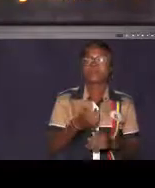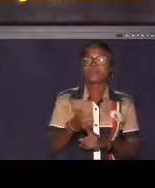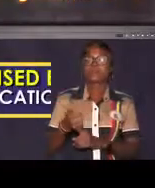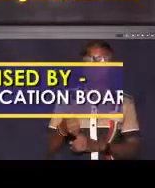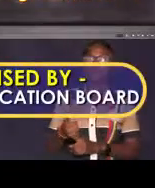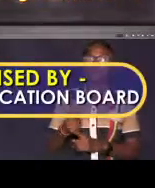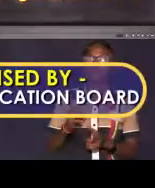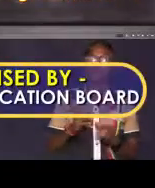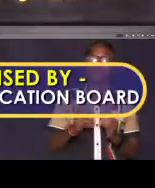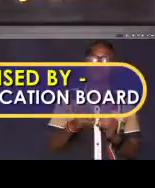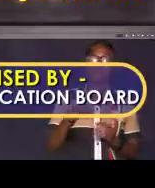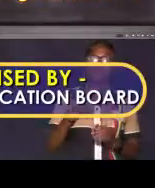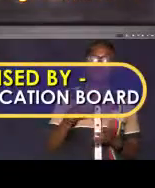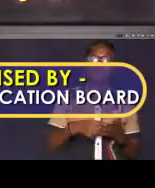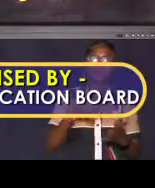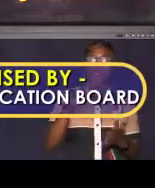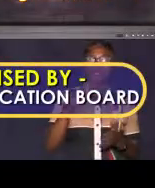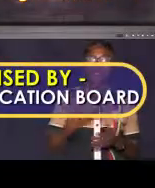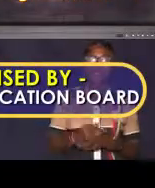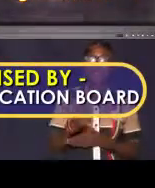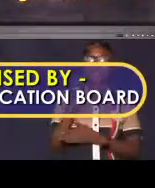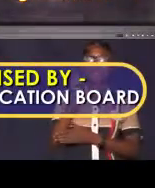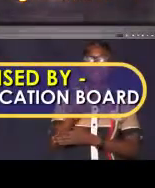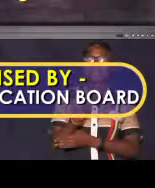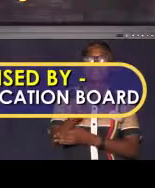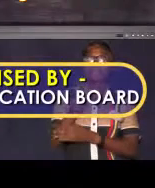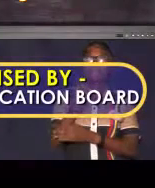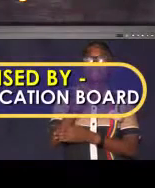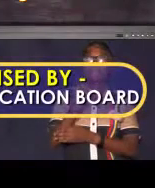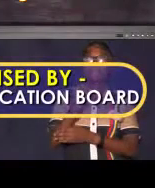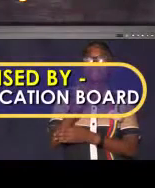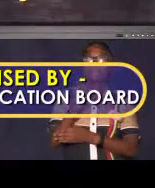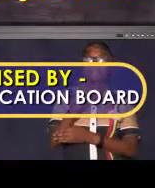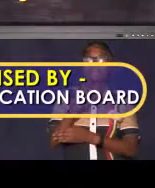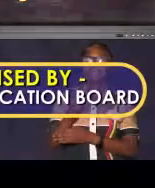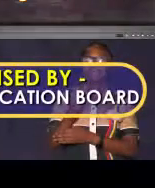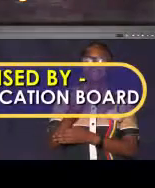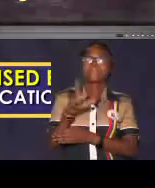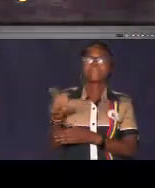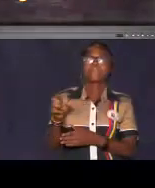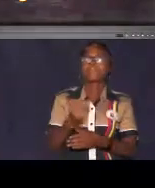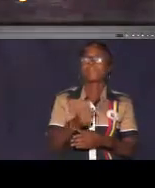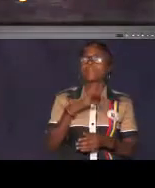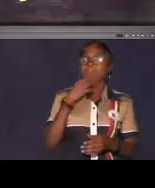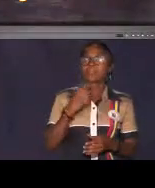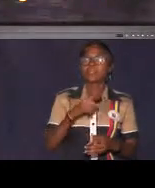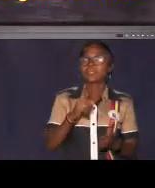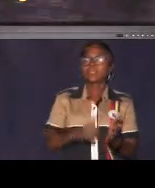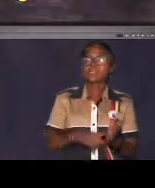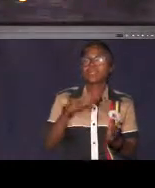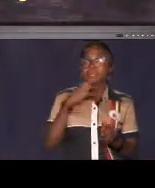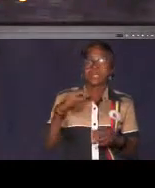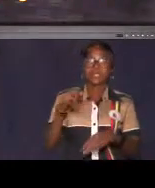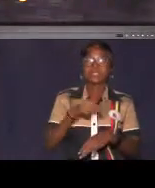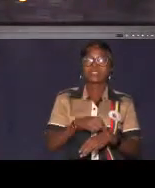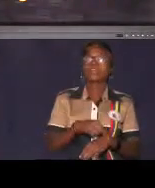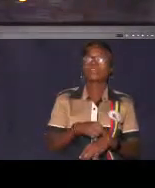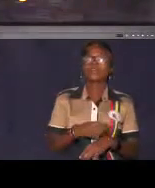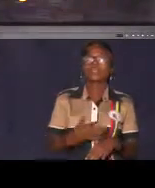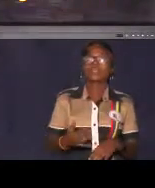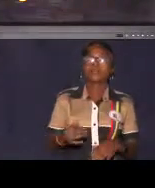together. Question number 1, what are minerals? Minerals are natural deposits found in the